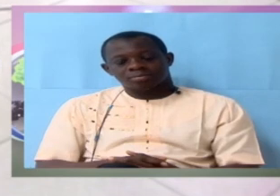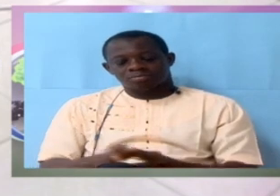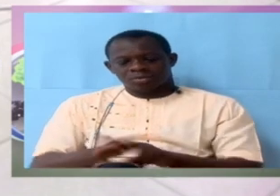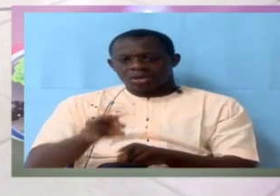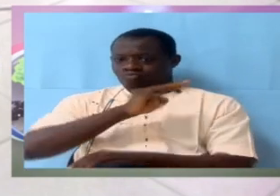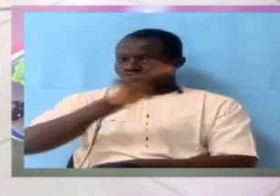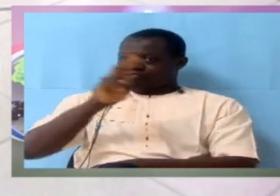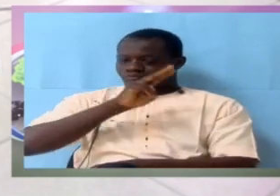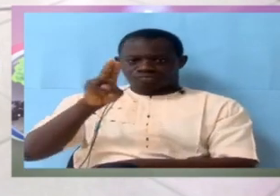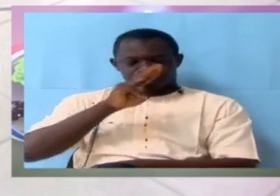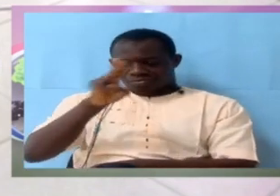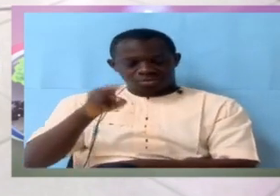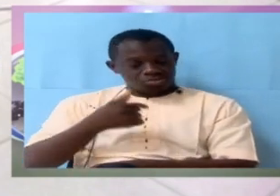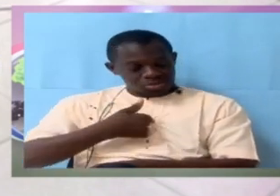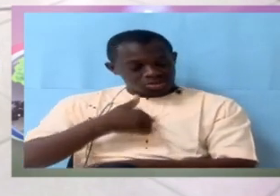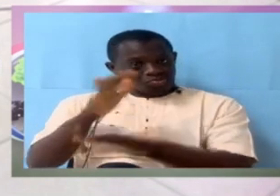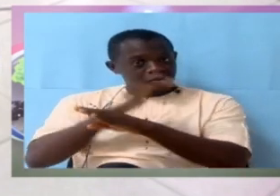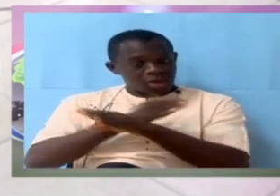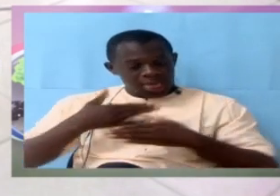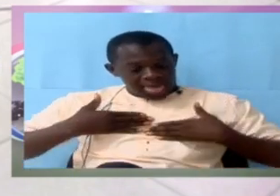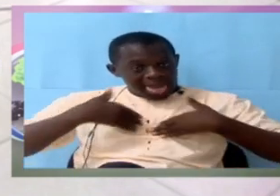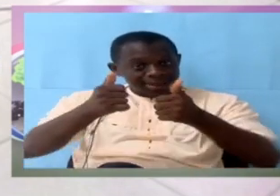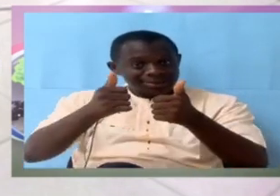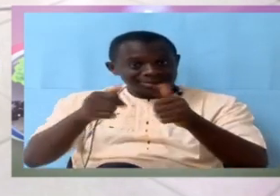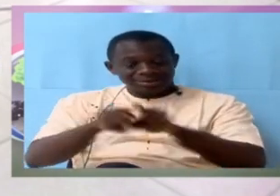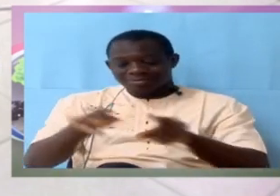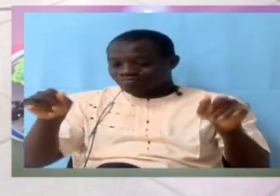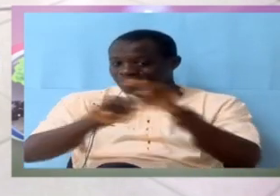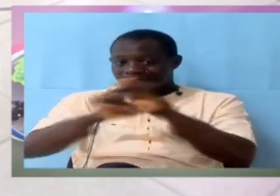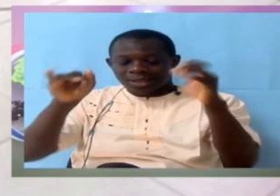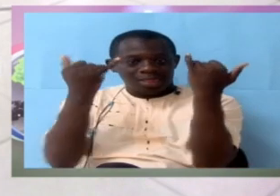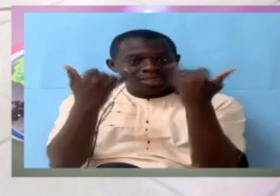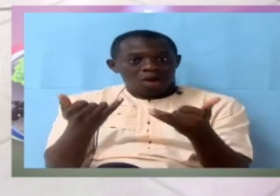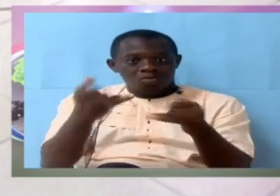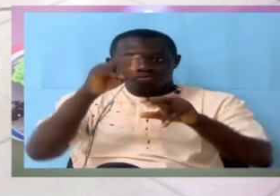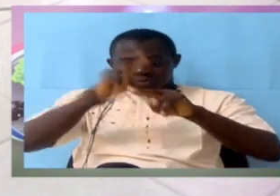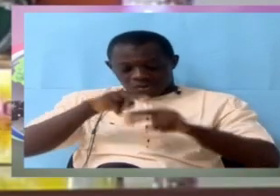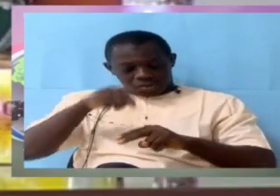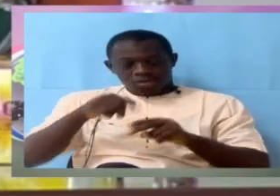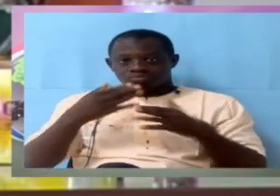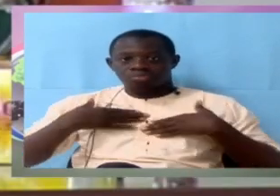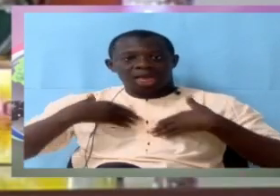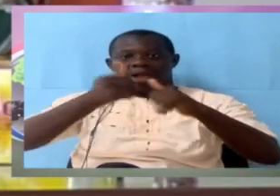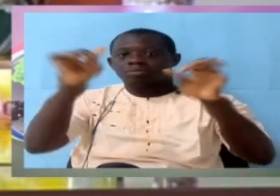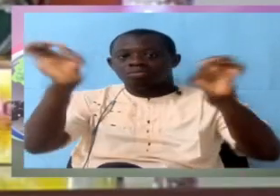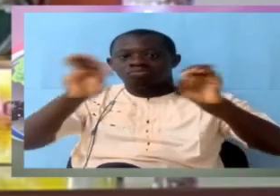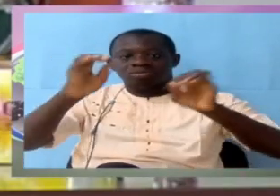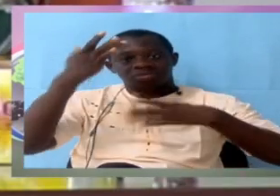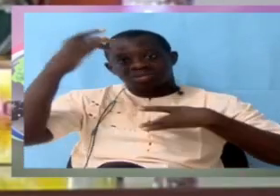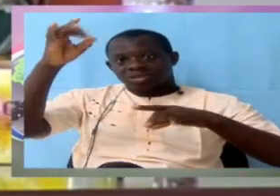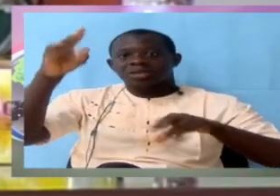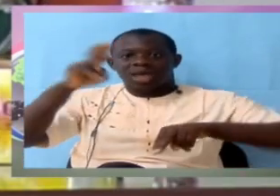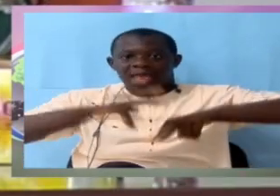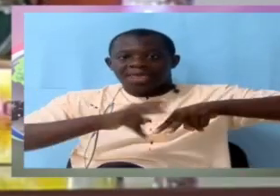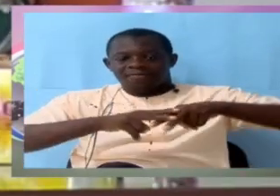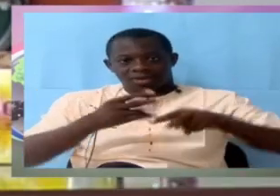No, I have not been cured. Even right now where I am sitting, I am sick. Did you witness anybody being